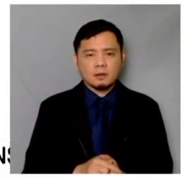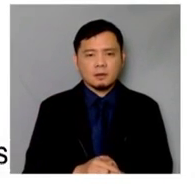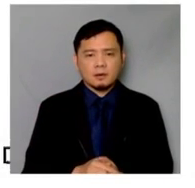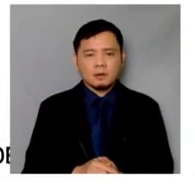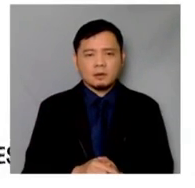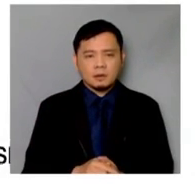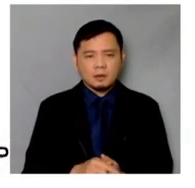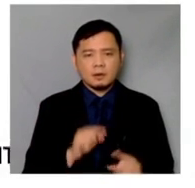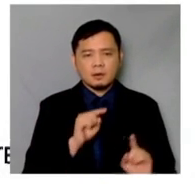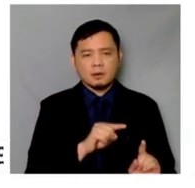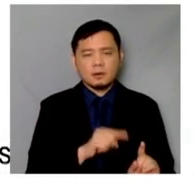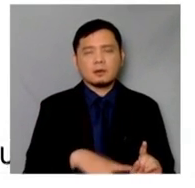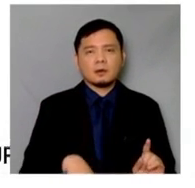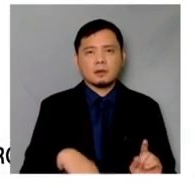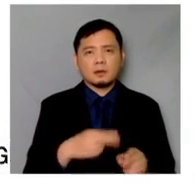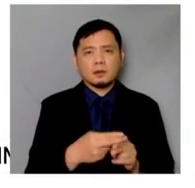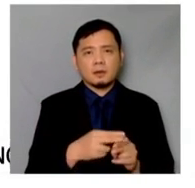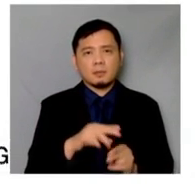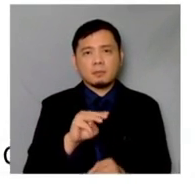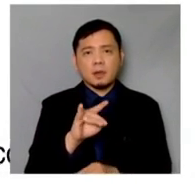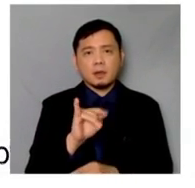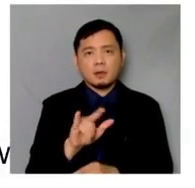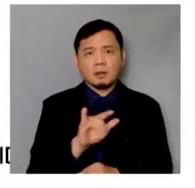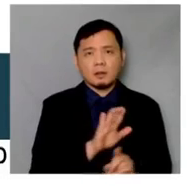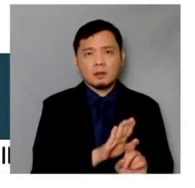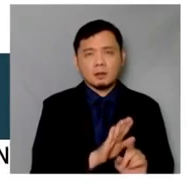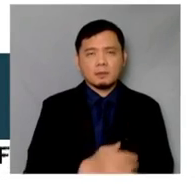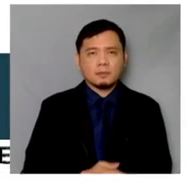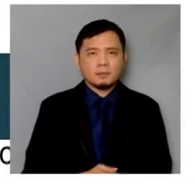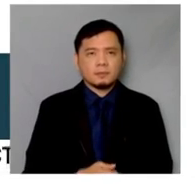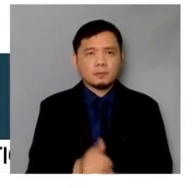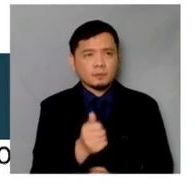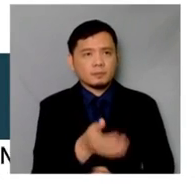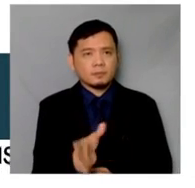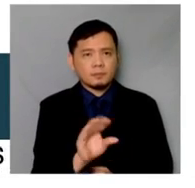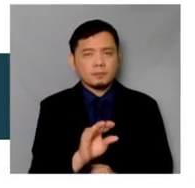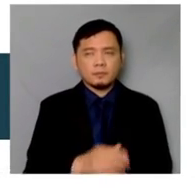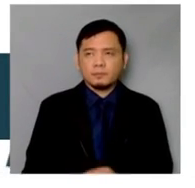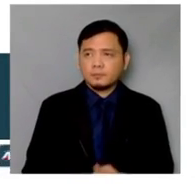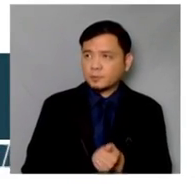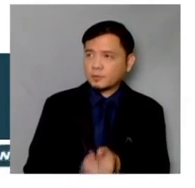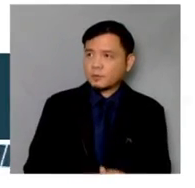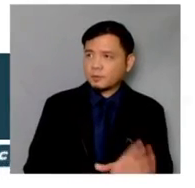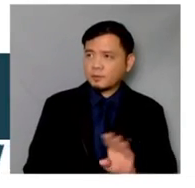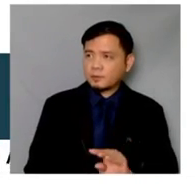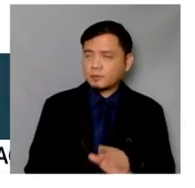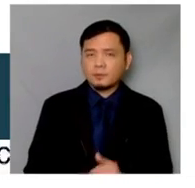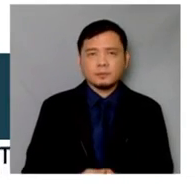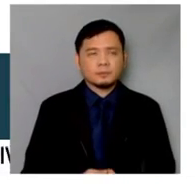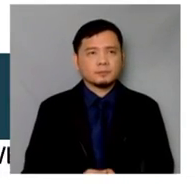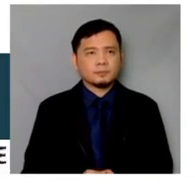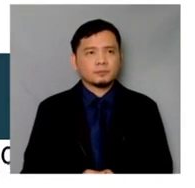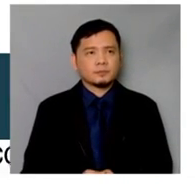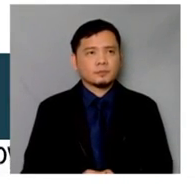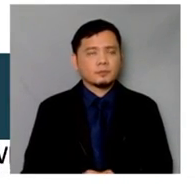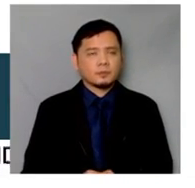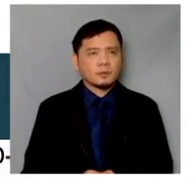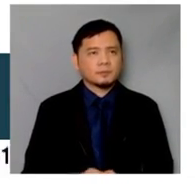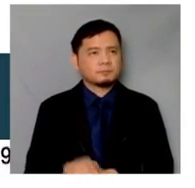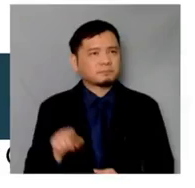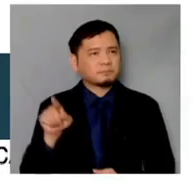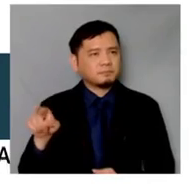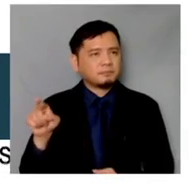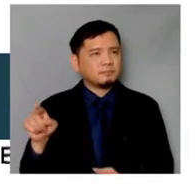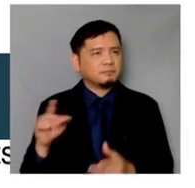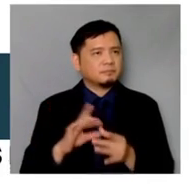good afternoon and welcome to the program. Good afternoon. Thank you for having me, Rain. Mr. Ragos's testimony is the reason